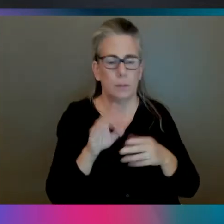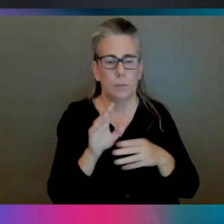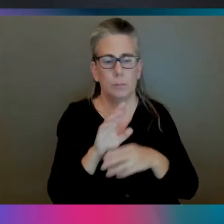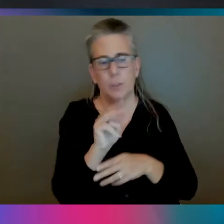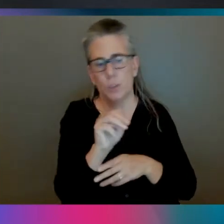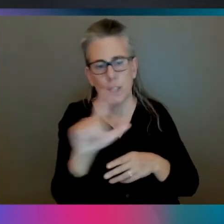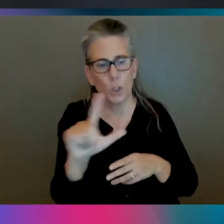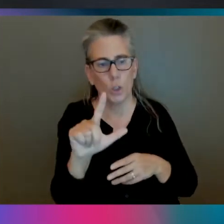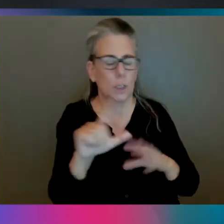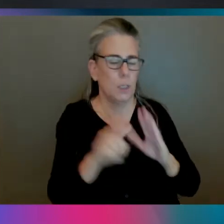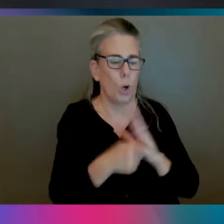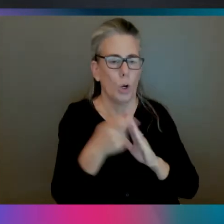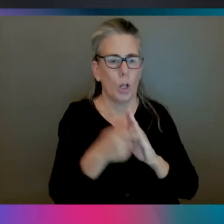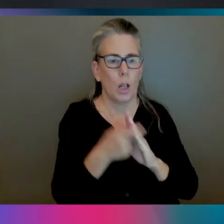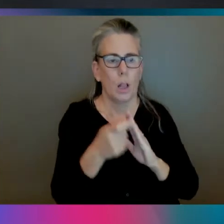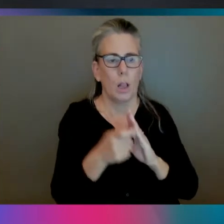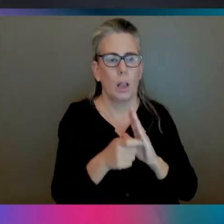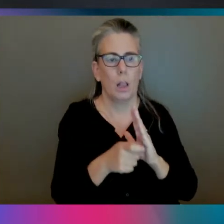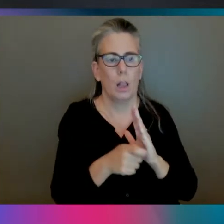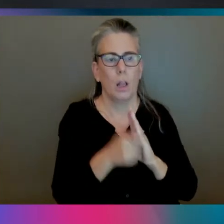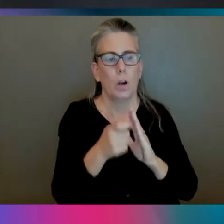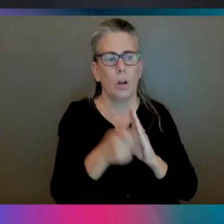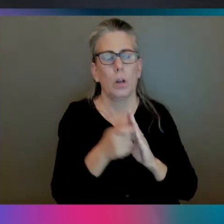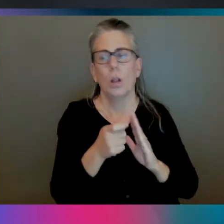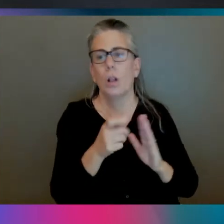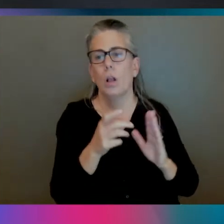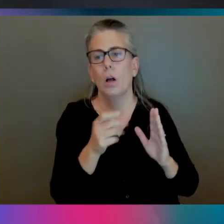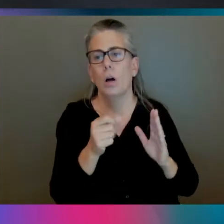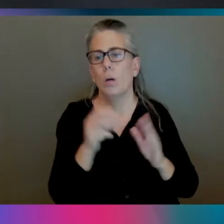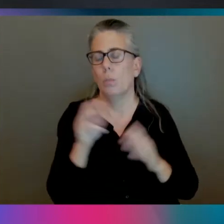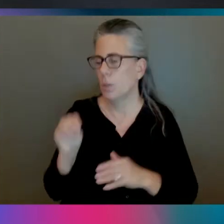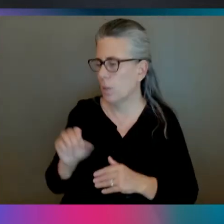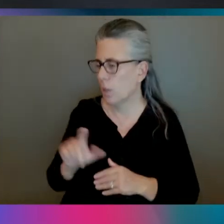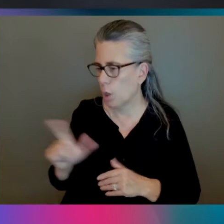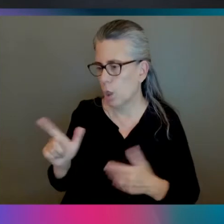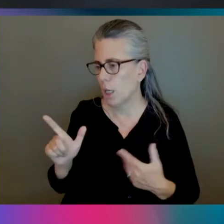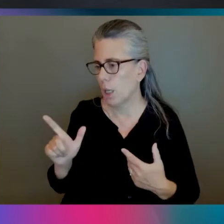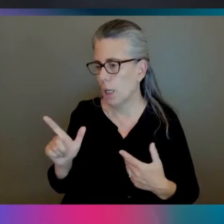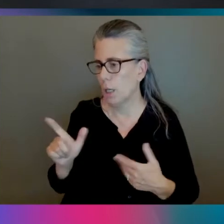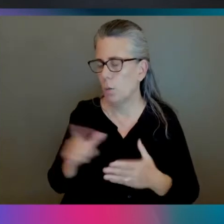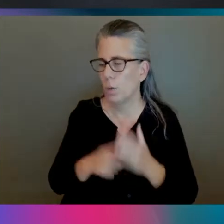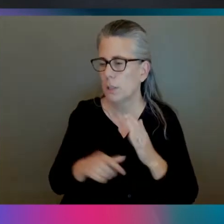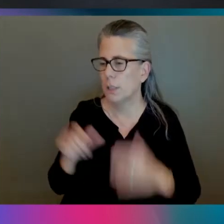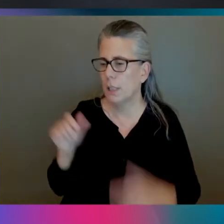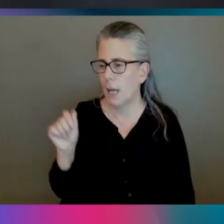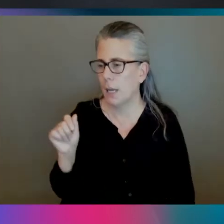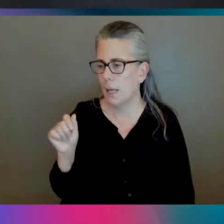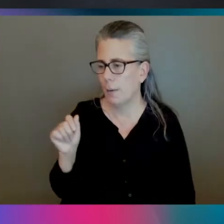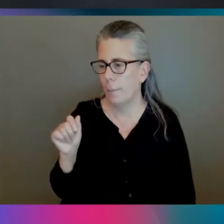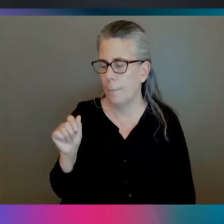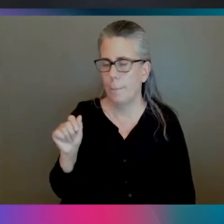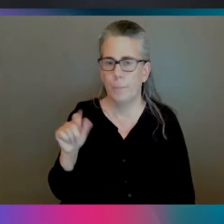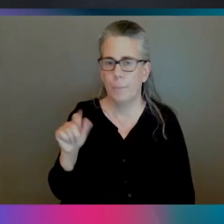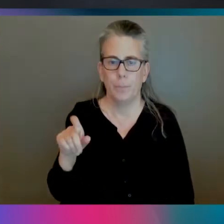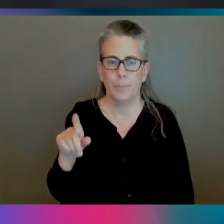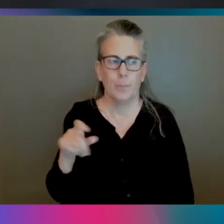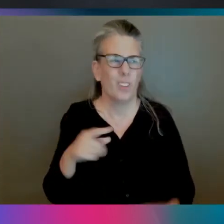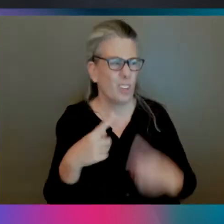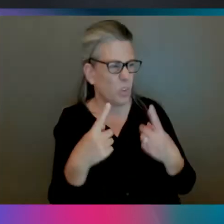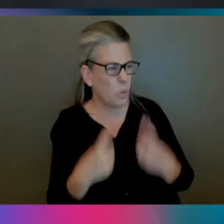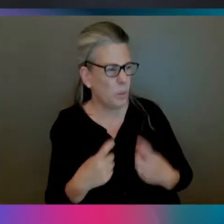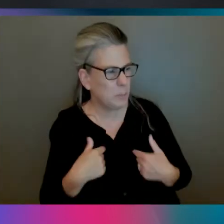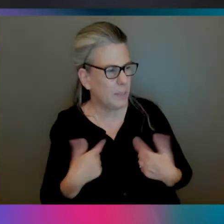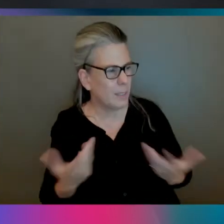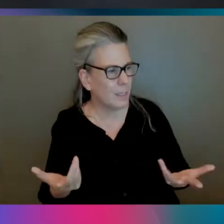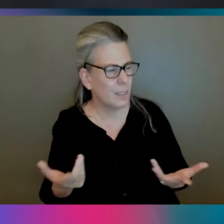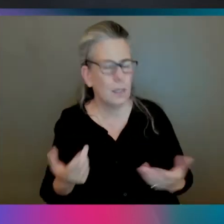down? What is it? Machine learning. What's the A? You're gonna quiz me here. I'm gonna put you on the spot. I'm gonna give you